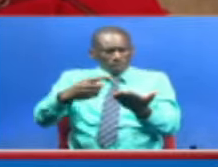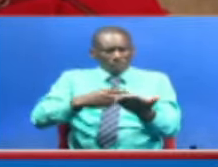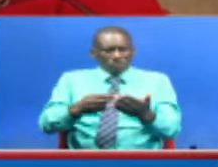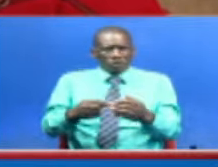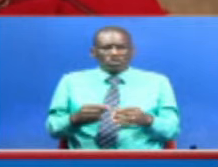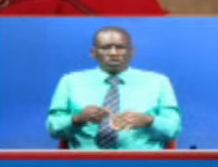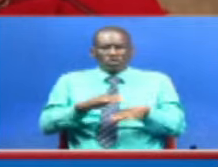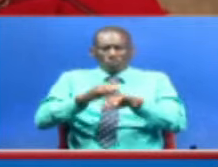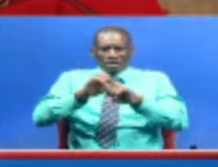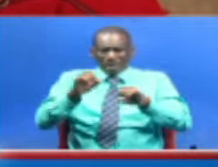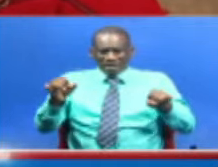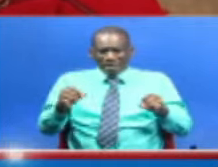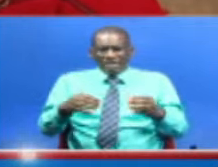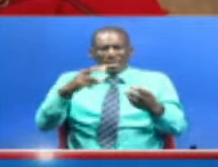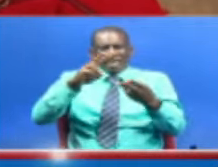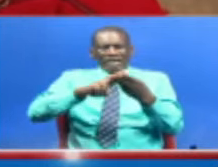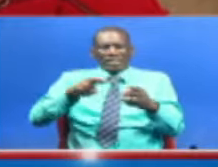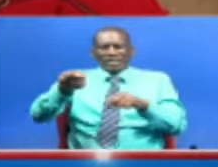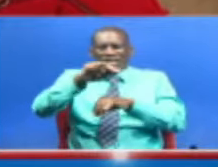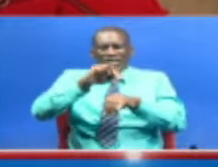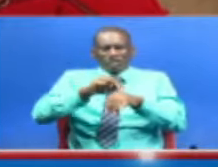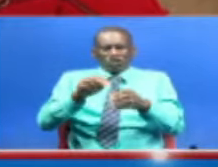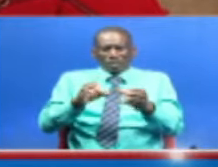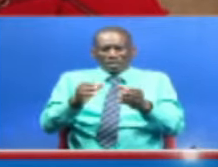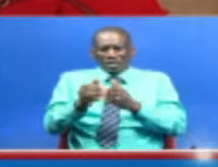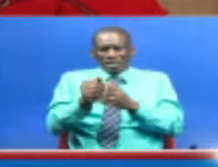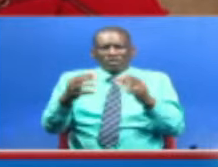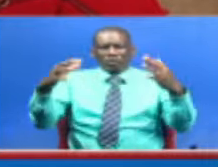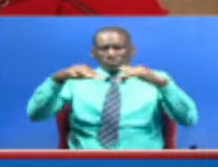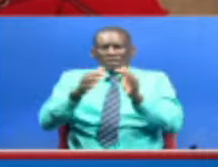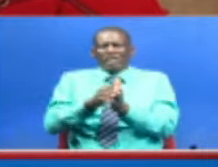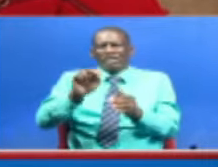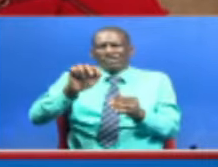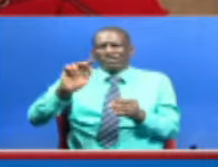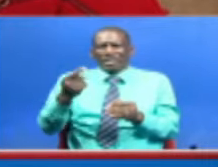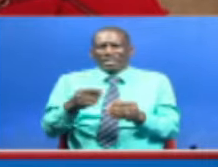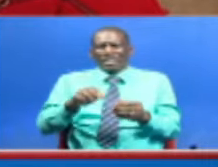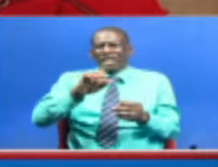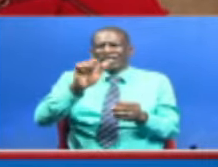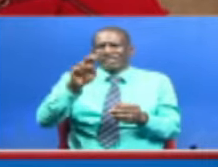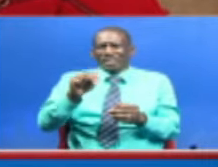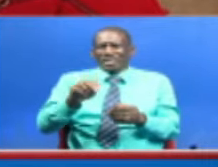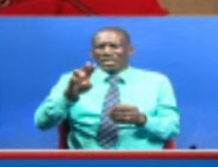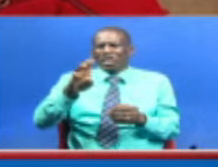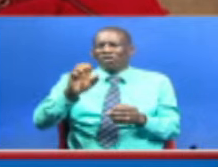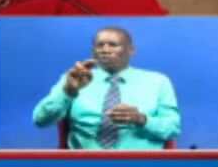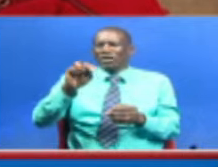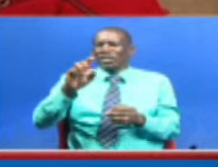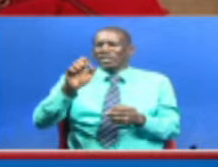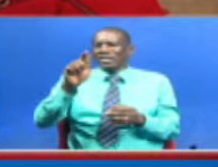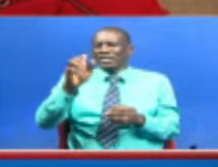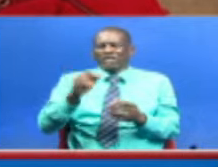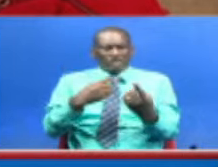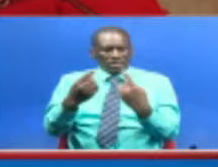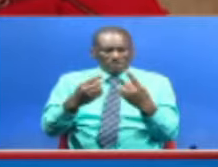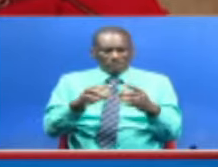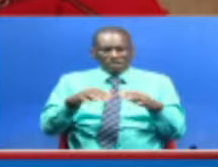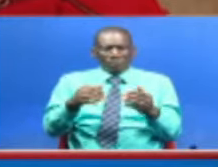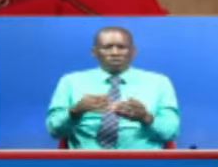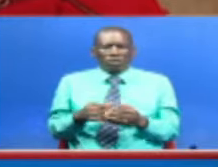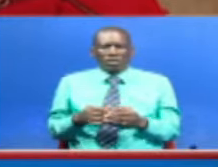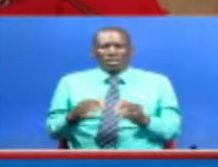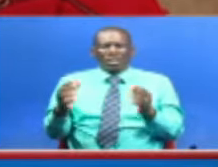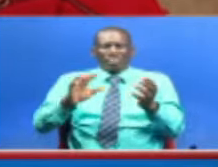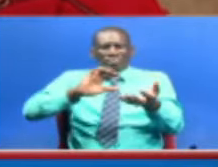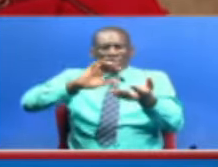online, hashtag Nation Leadership Forum at NTV Kenya, at Zain Wandati, and let's keep engaging about the impacts of climate change